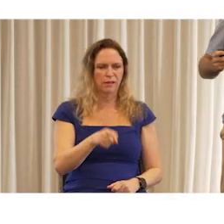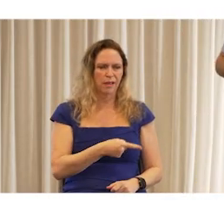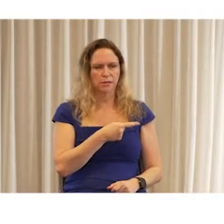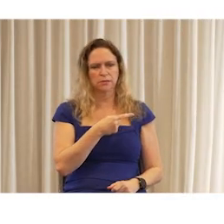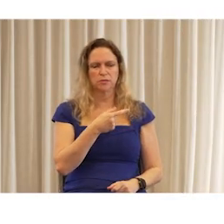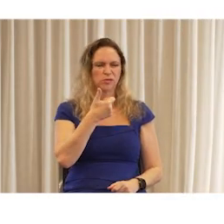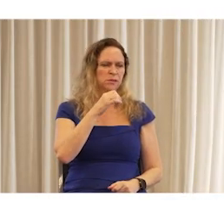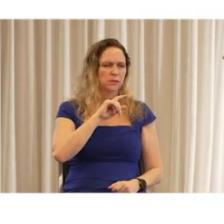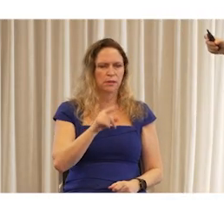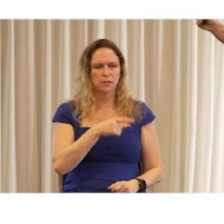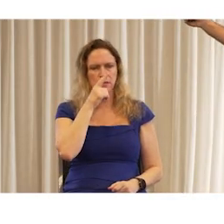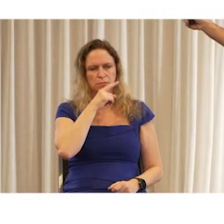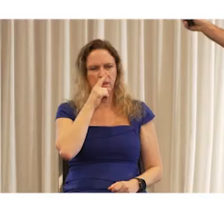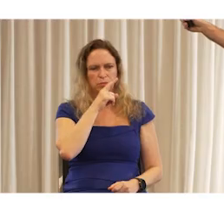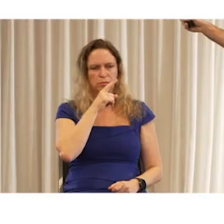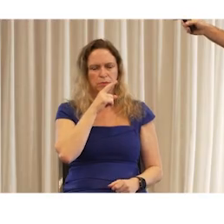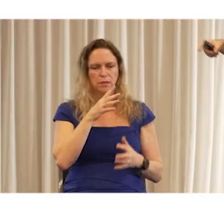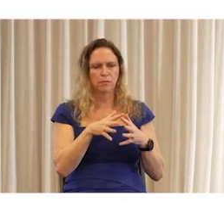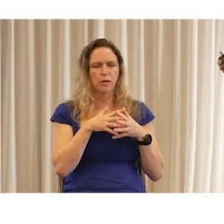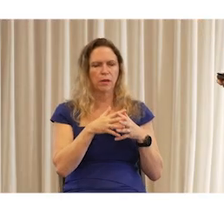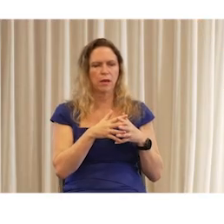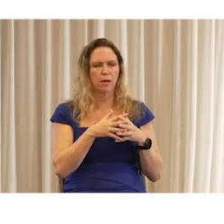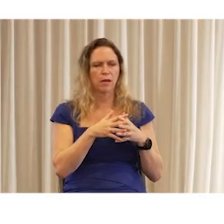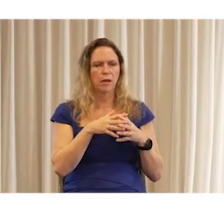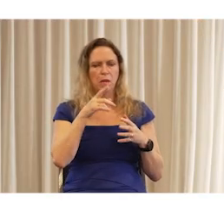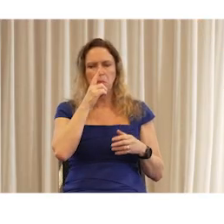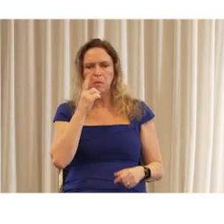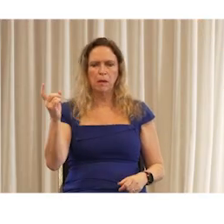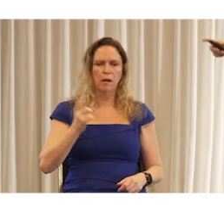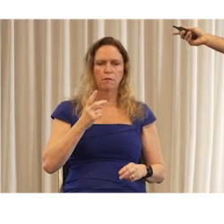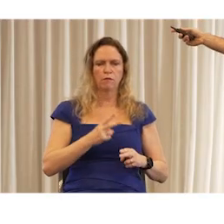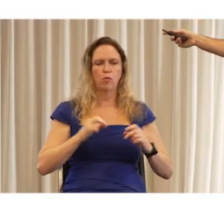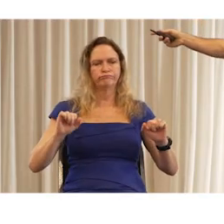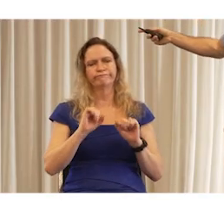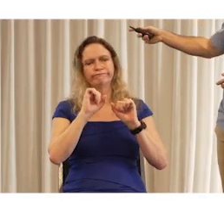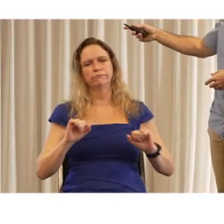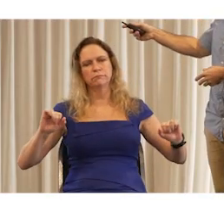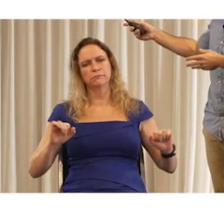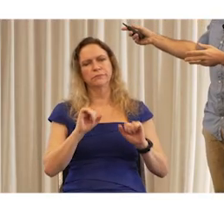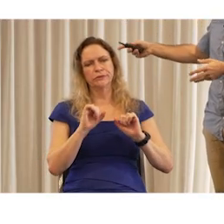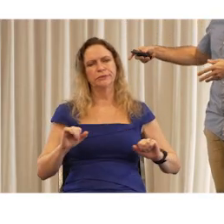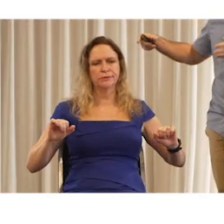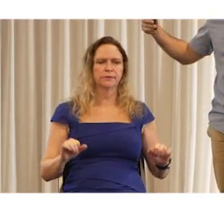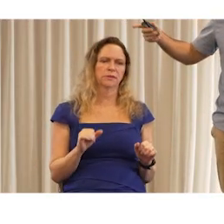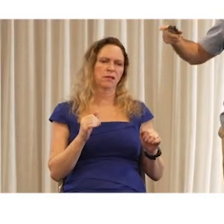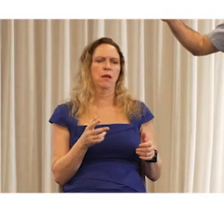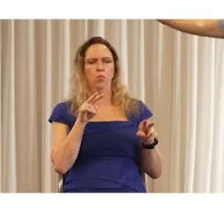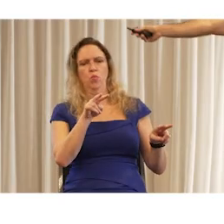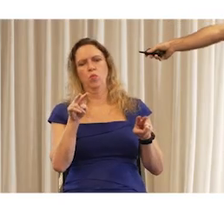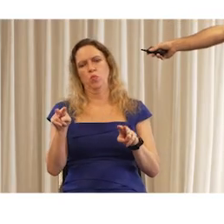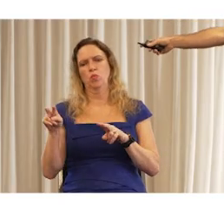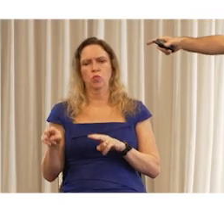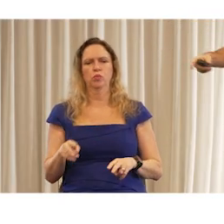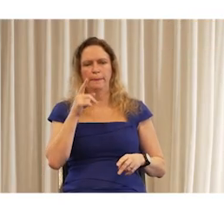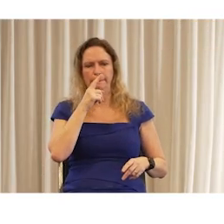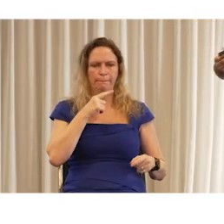America, 120,000 people turn up who might need the exercise, and they'll watch the 12, 24, 36